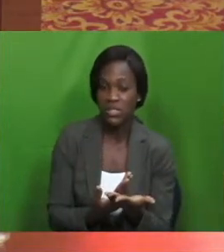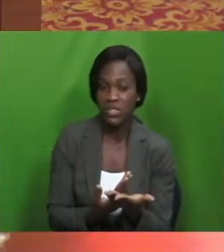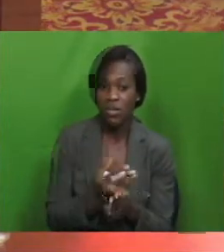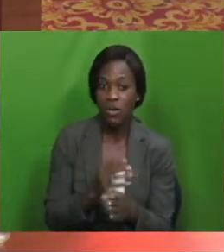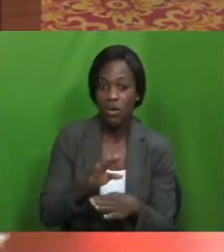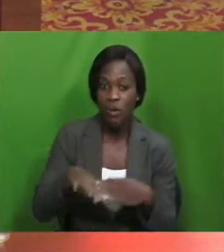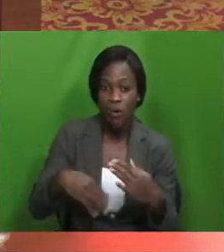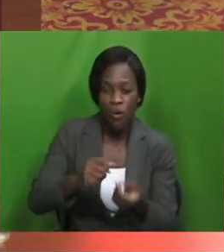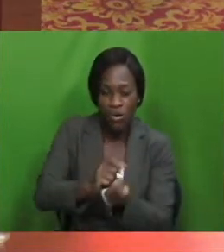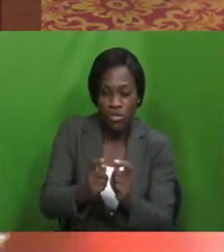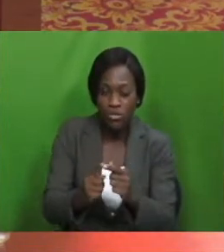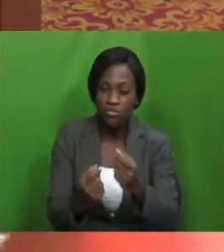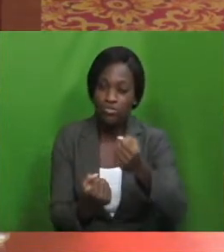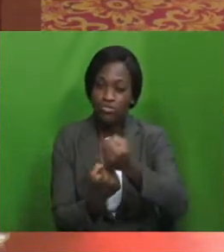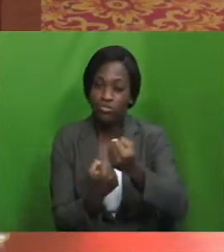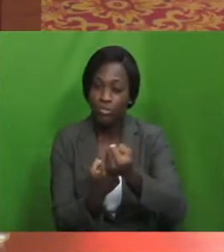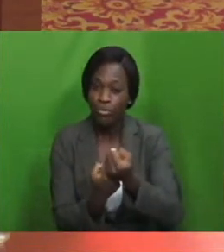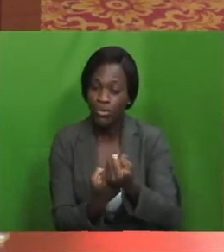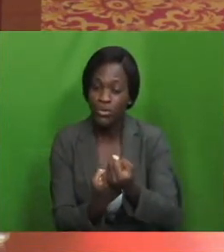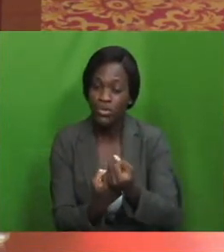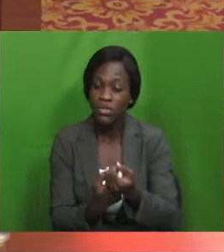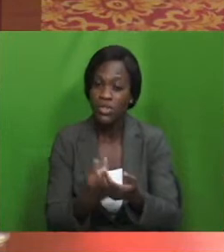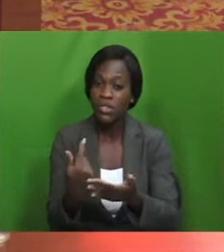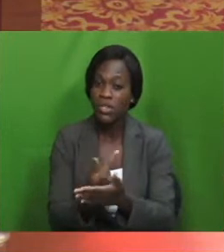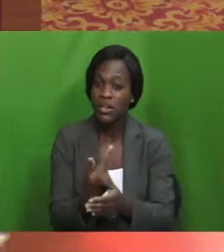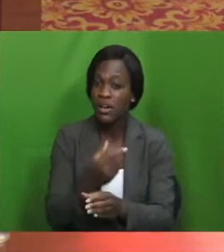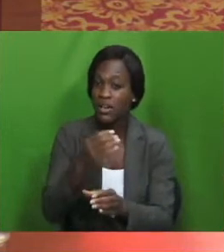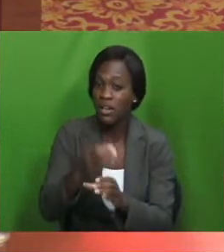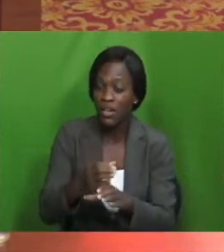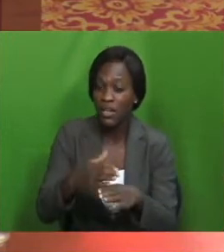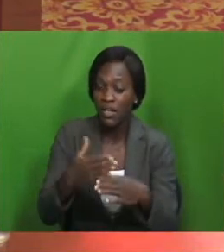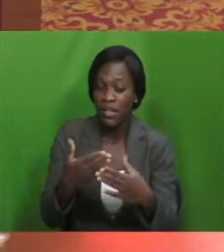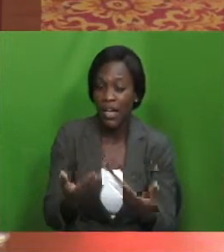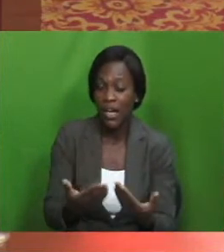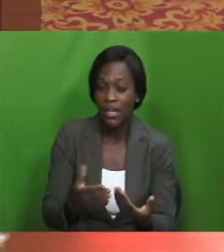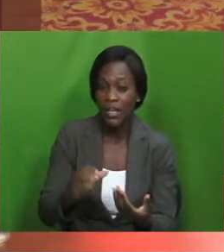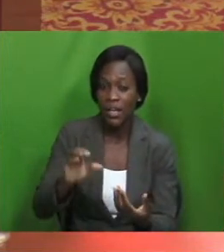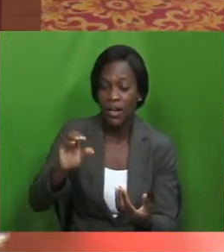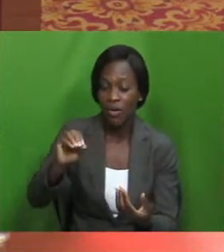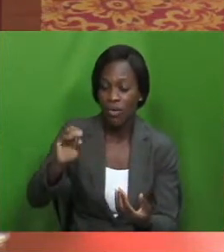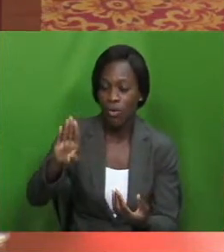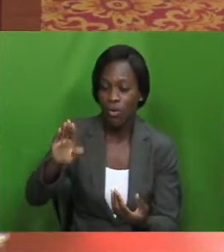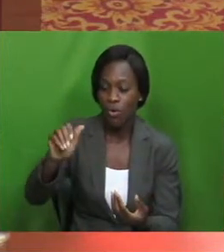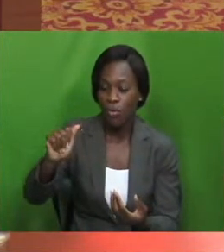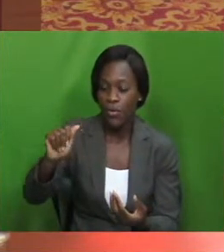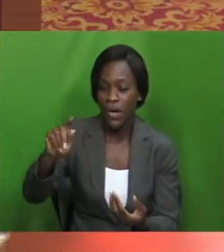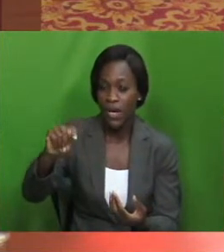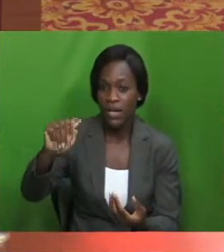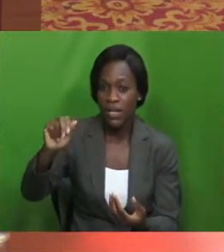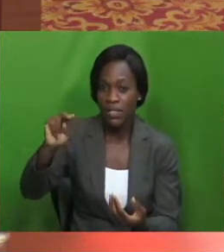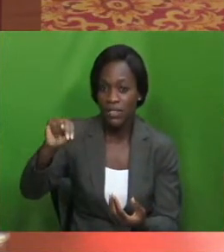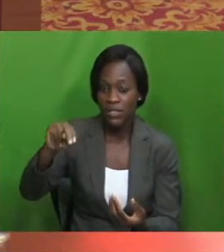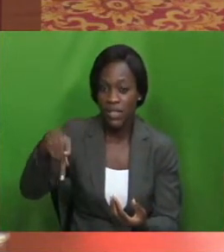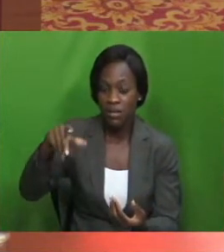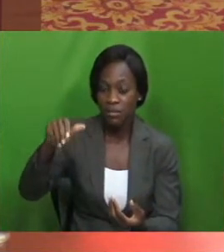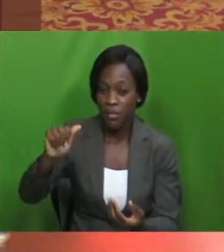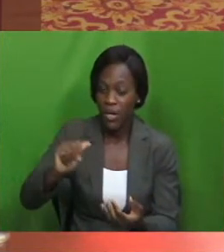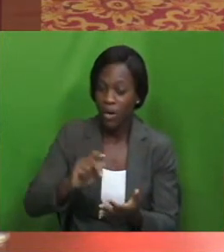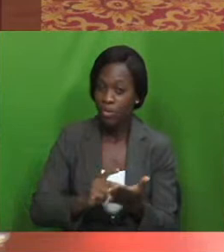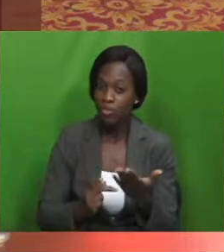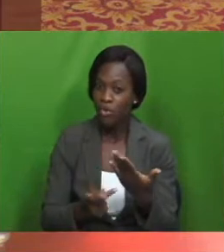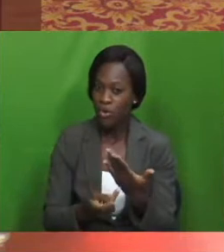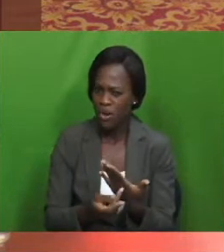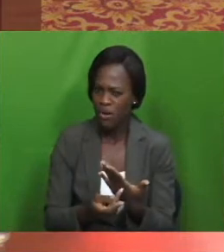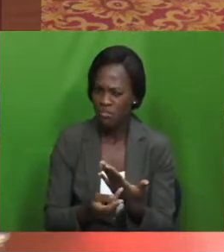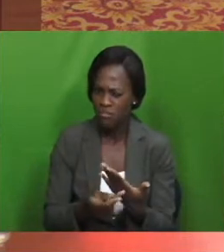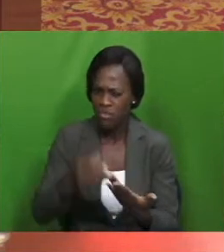acronymed Ghana Cares, or the Obatampa program, the Speaker, constitute the bedrock for